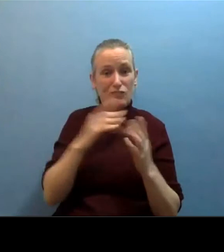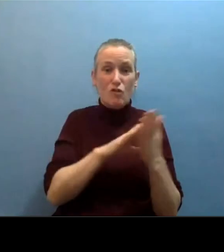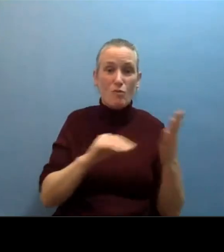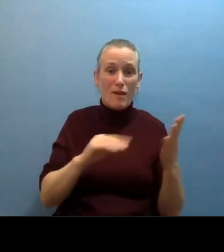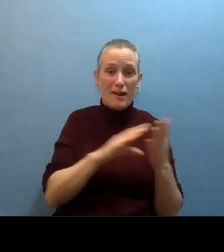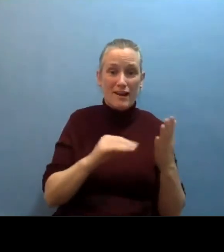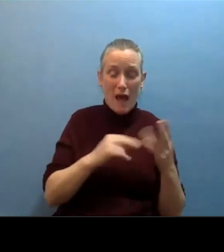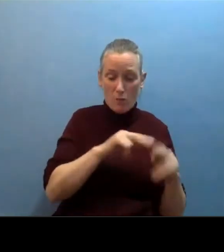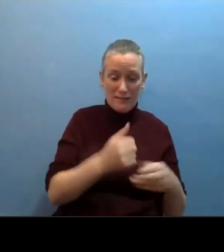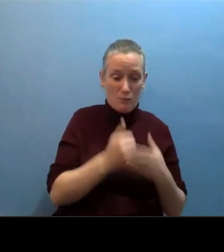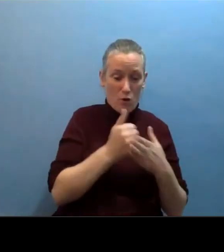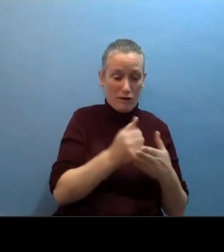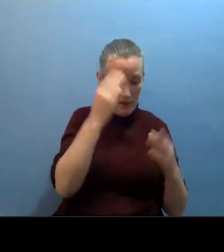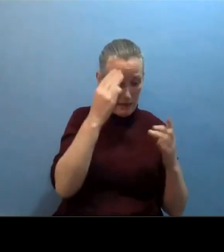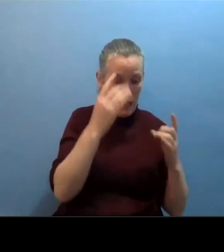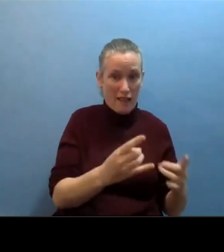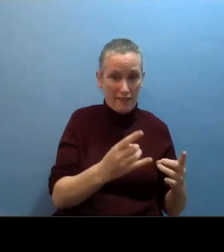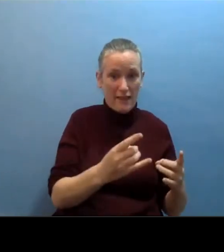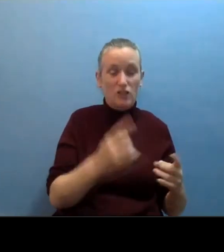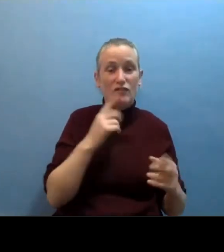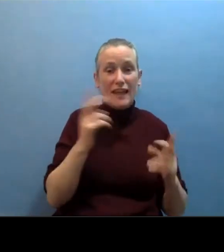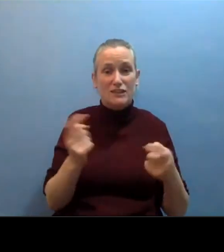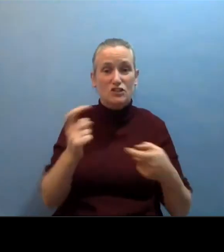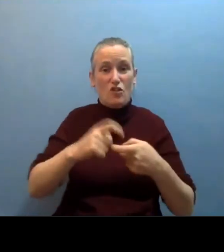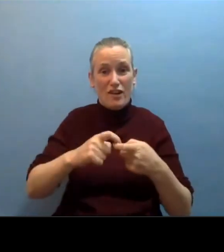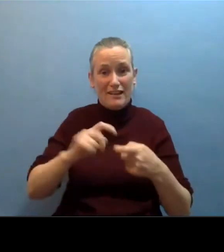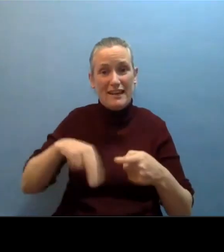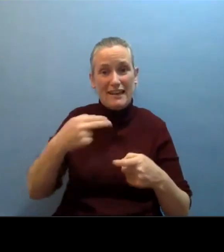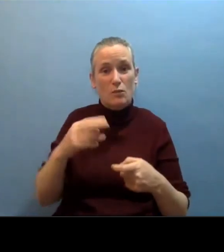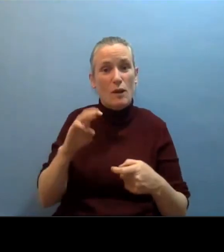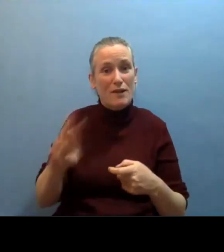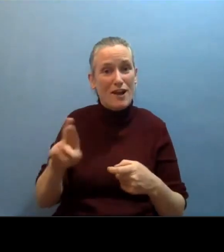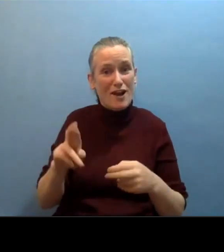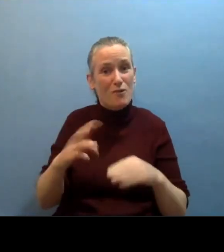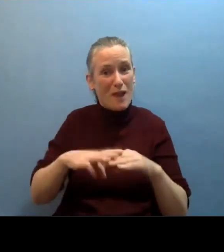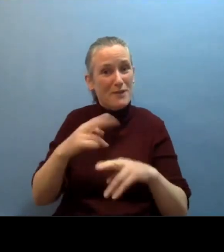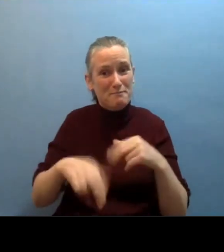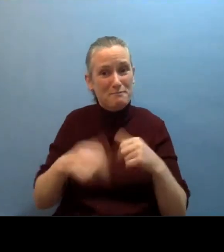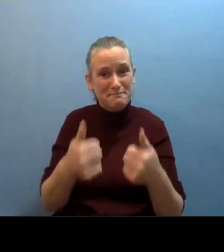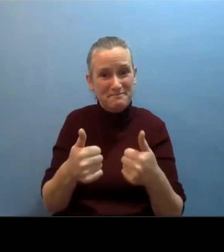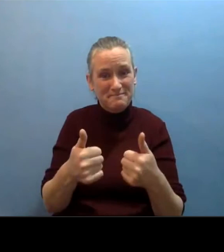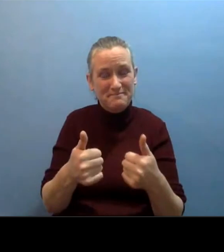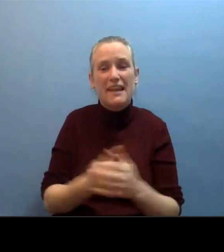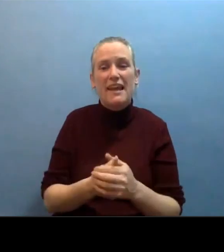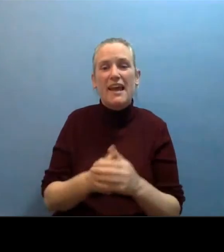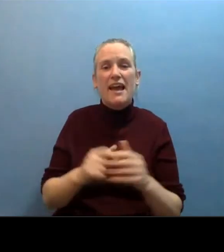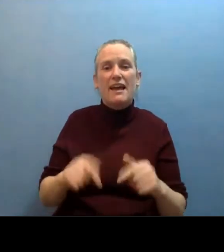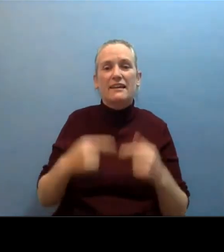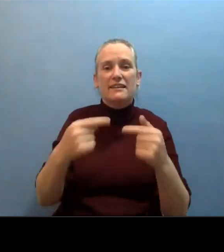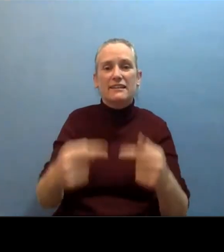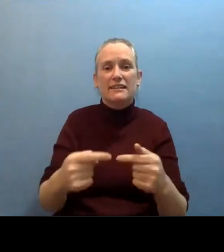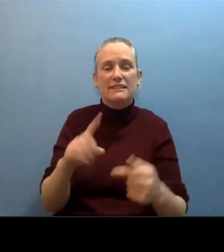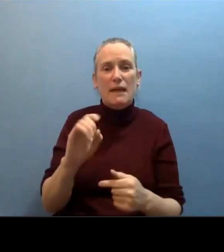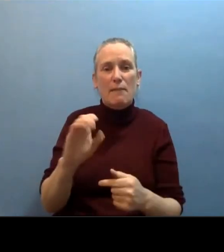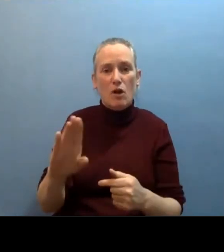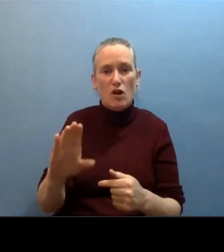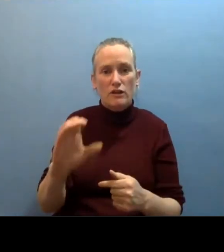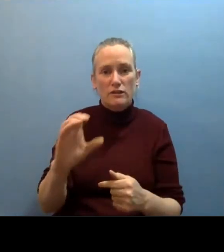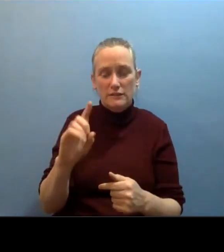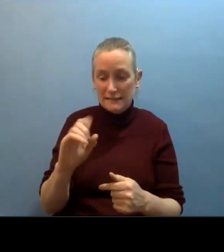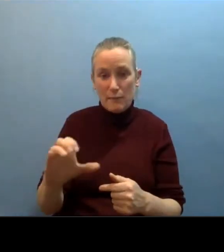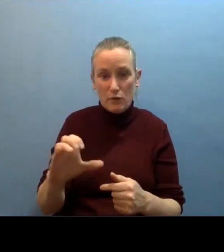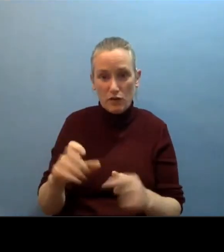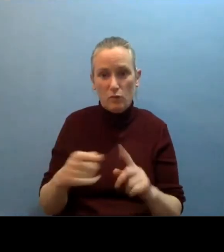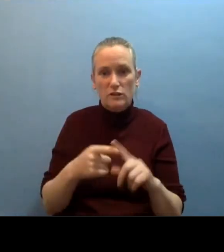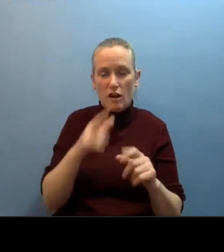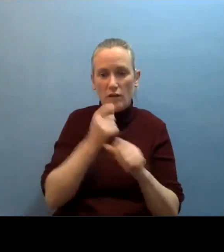health. So if you can come along to that webinar, you'd be most welcome. And then a webinar in December will focus around the theme of